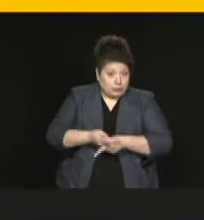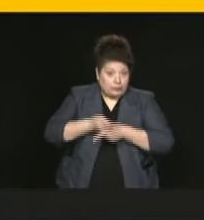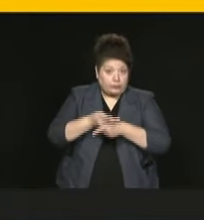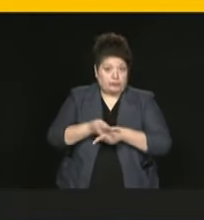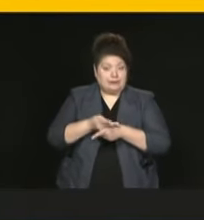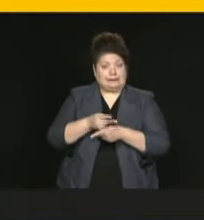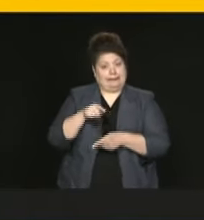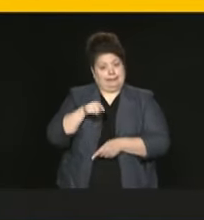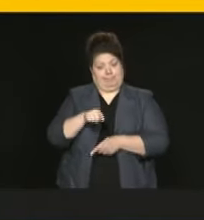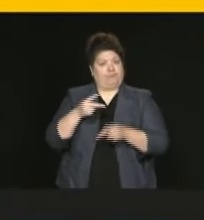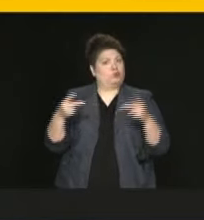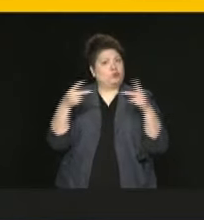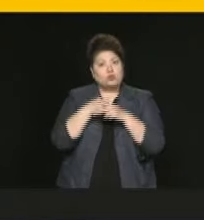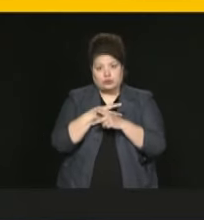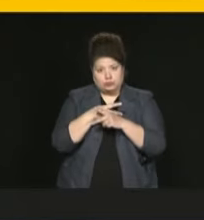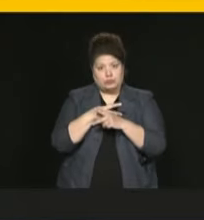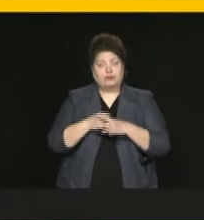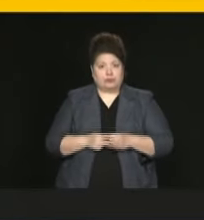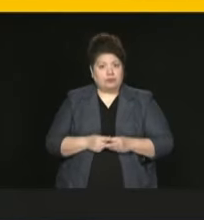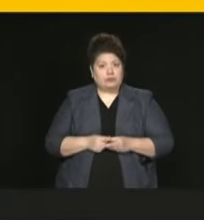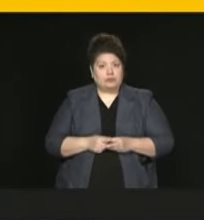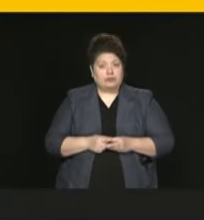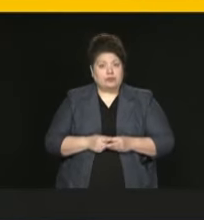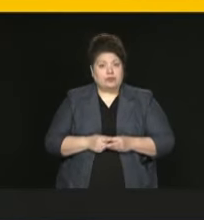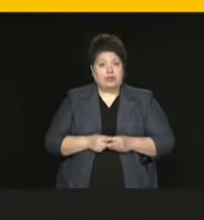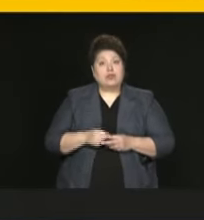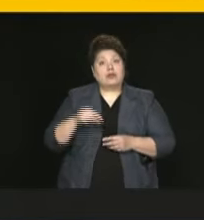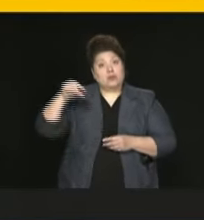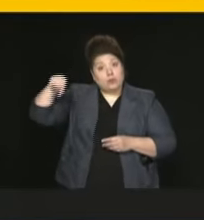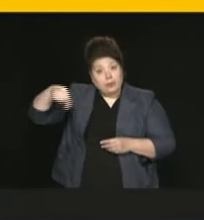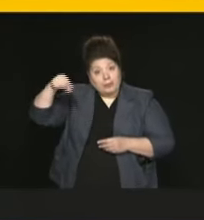It's also a problem in Quebec.